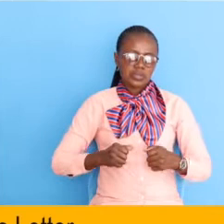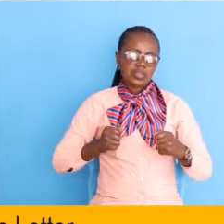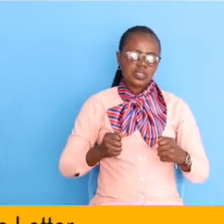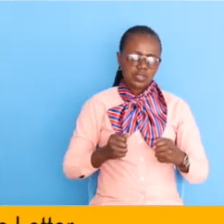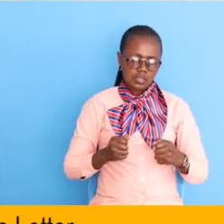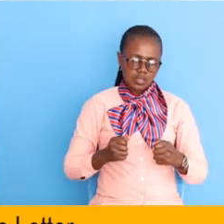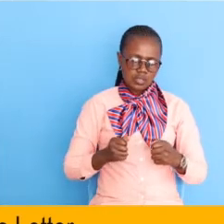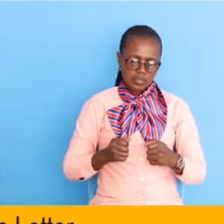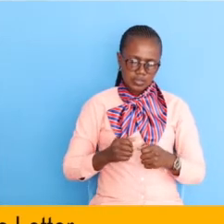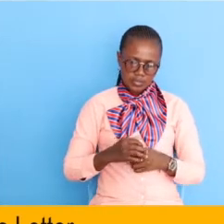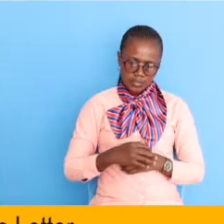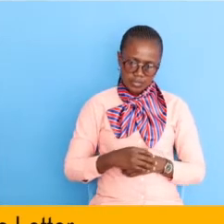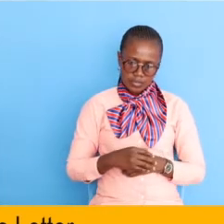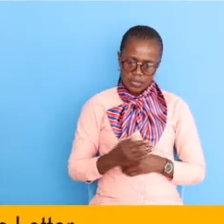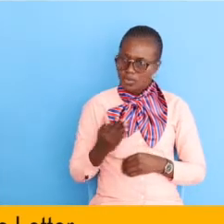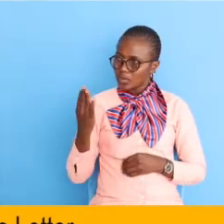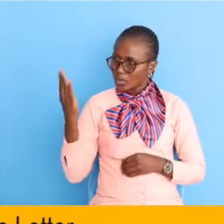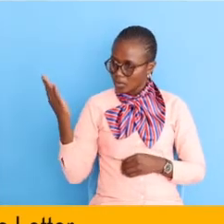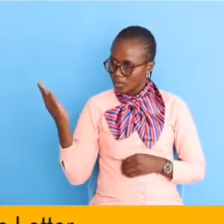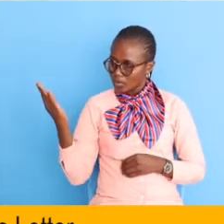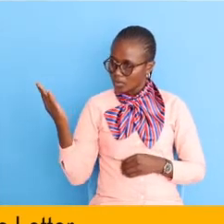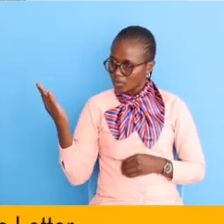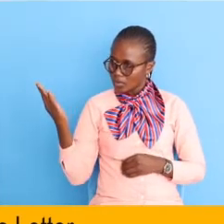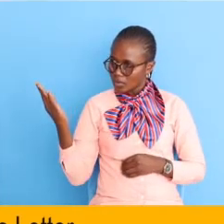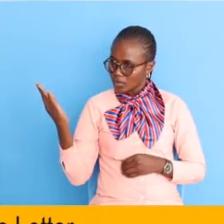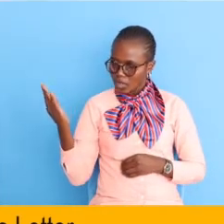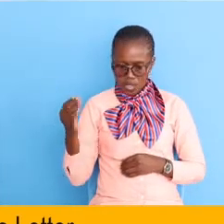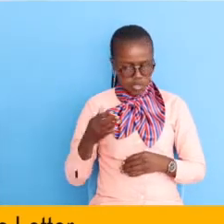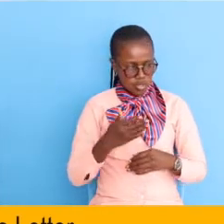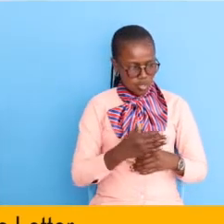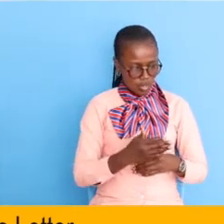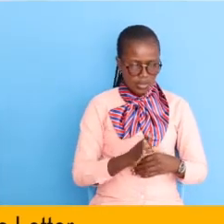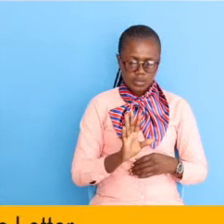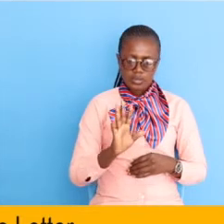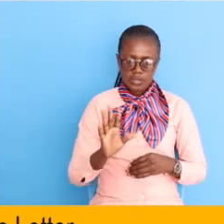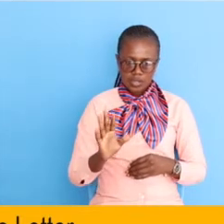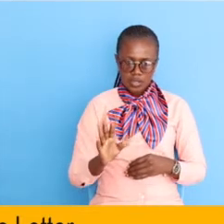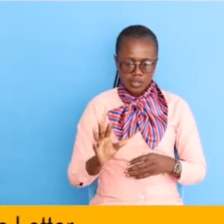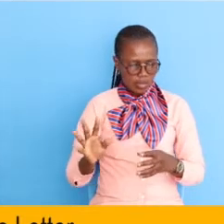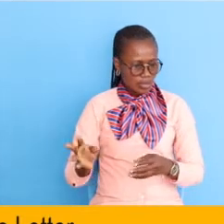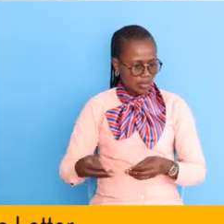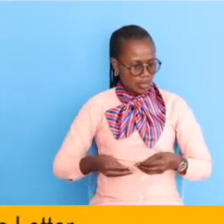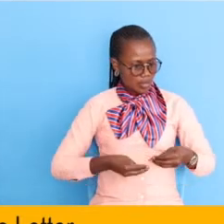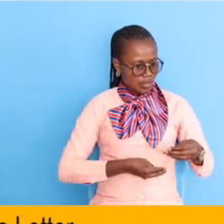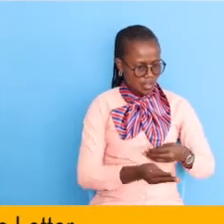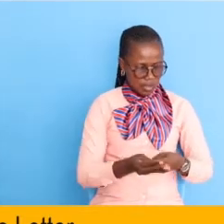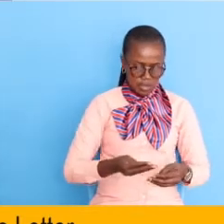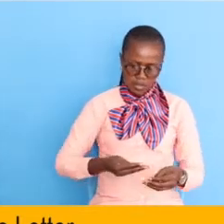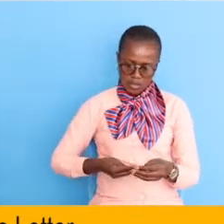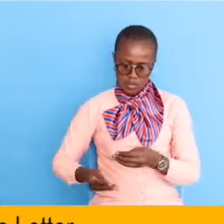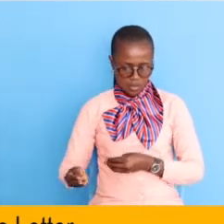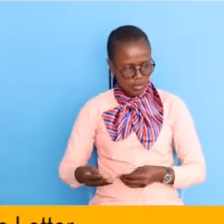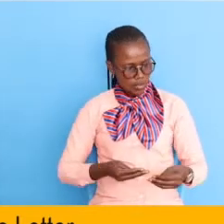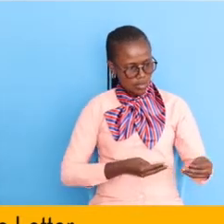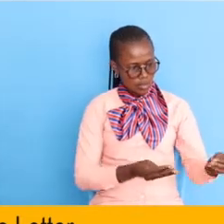Mtunguja Companies Limited. Your companies had supplied several items to Chuma